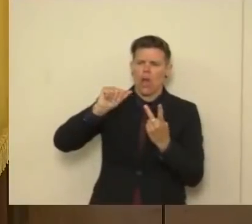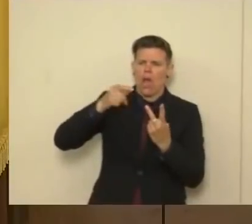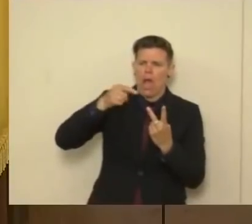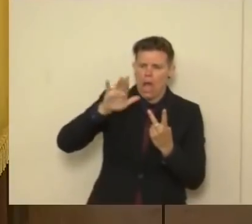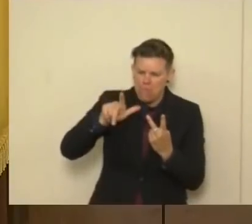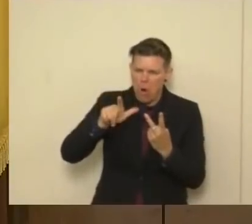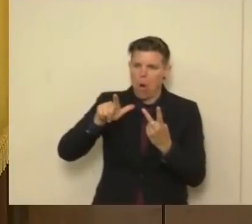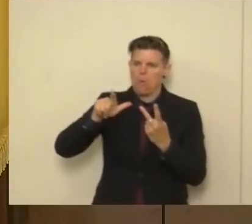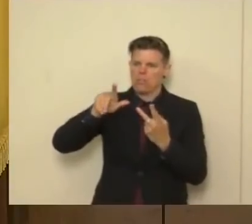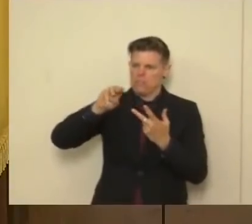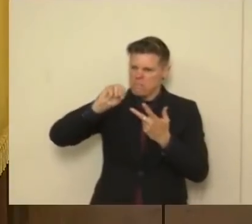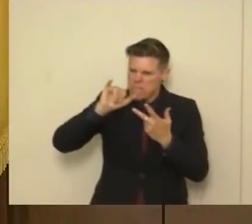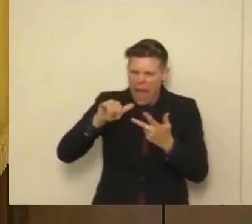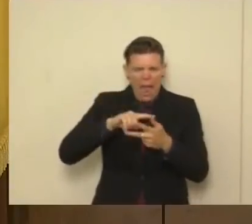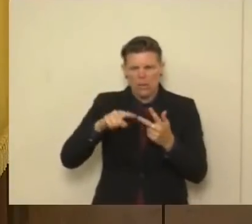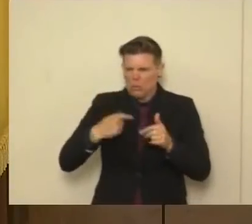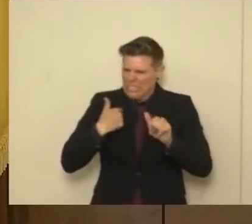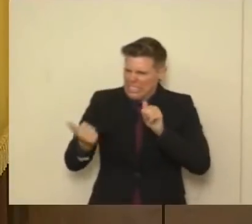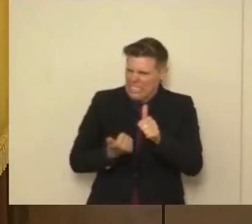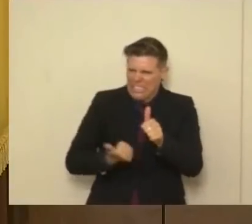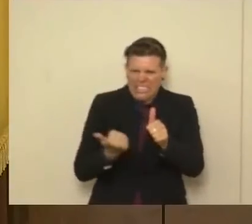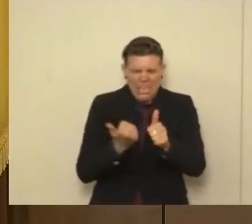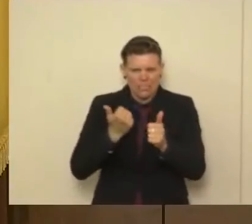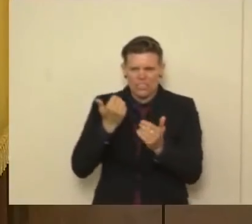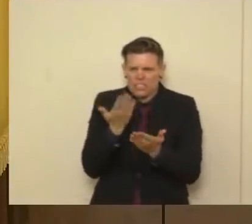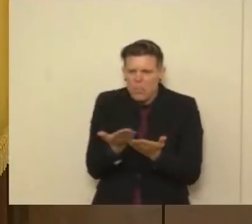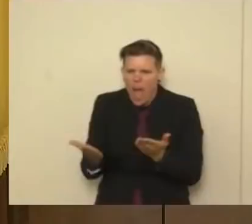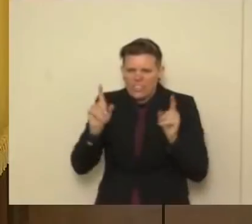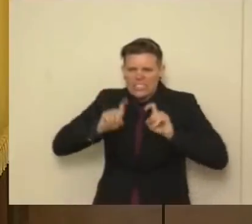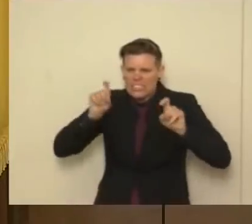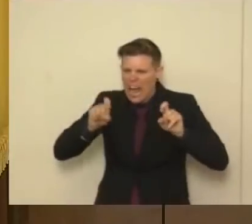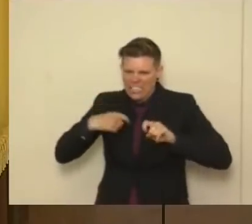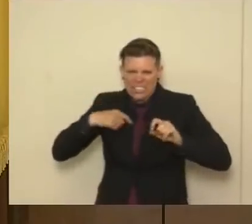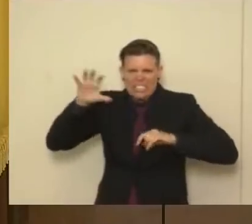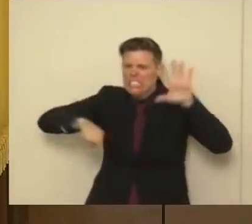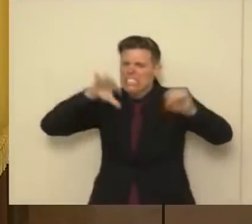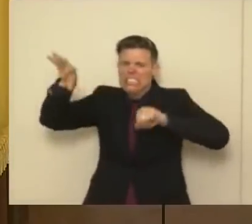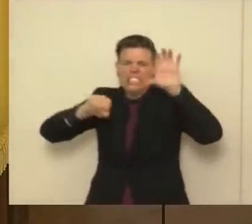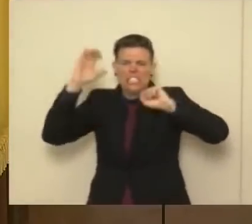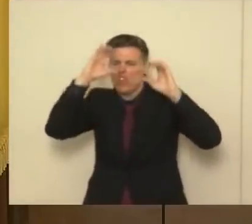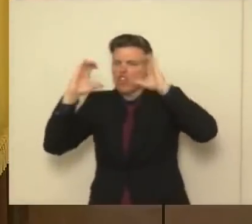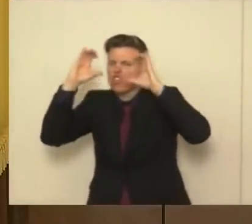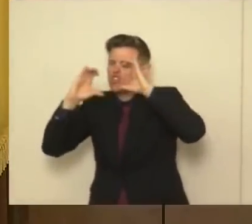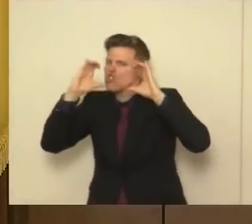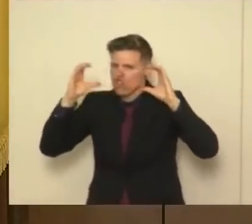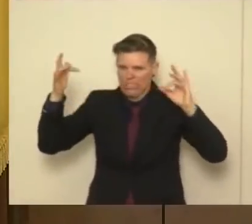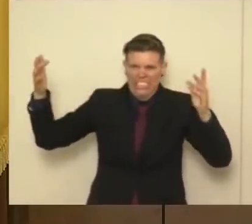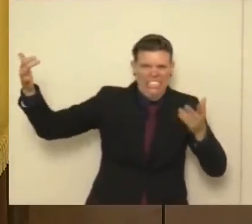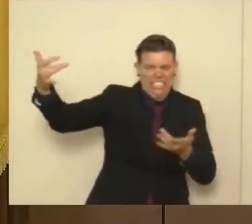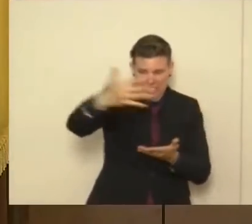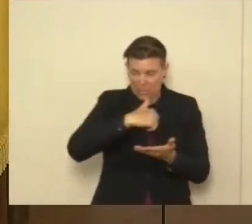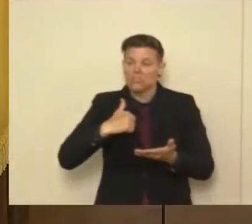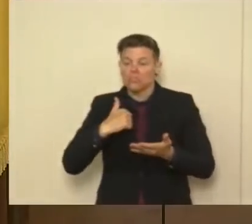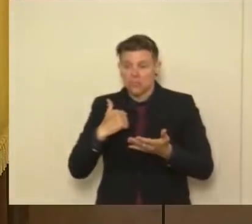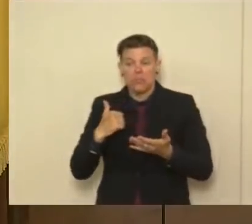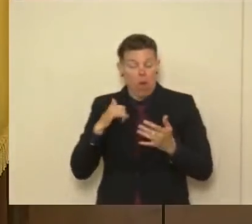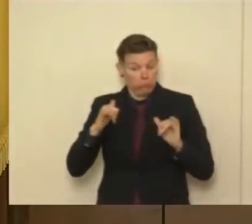those supplies, like every single governor in the country. We were more successful, and